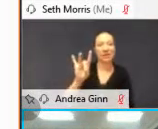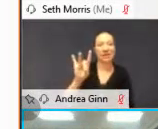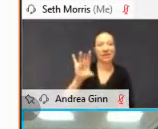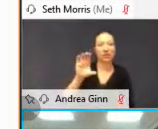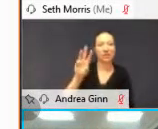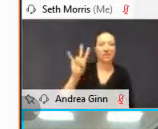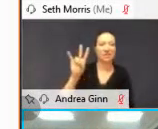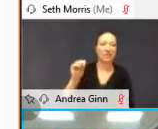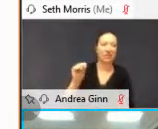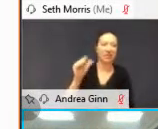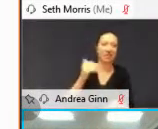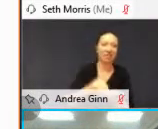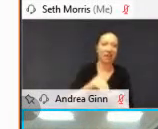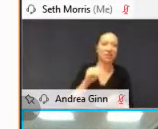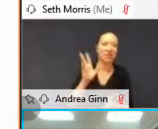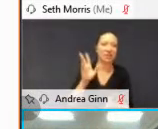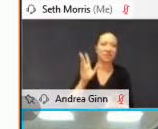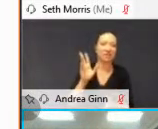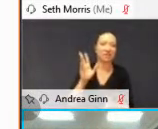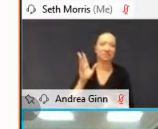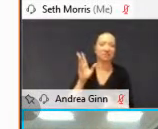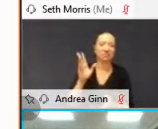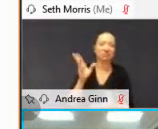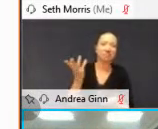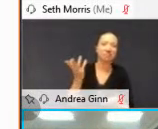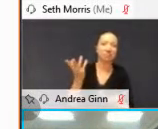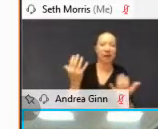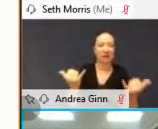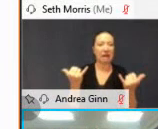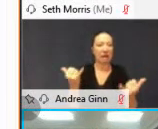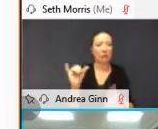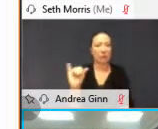870,000 beneficiary mark at this time as well.